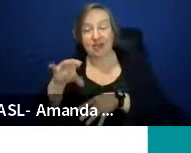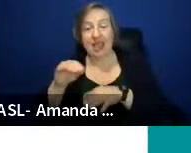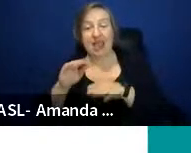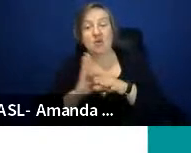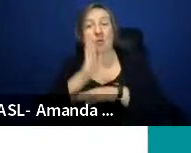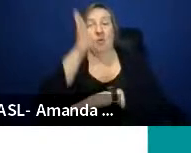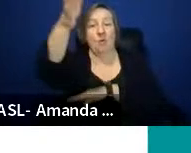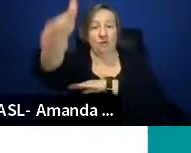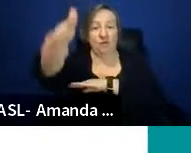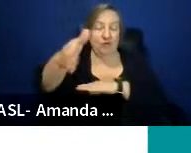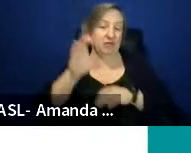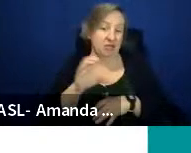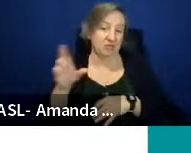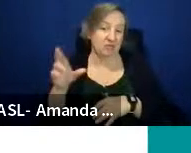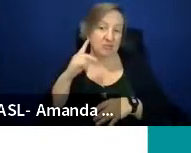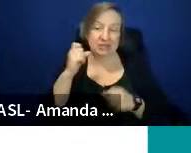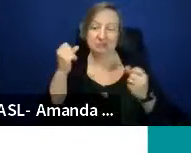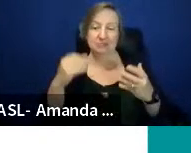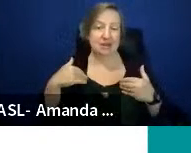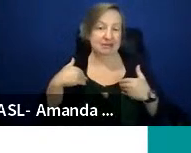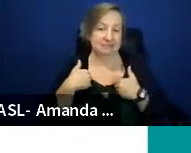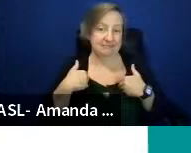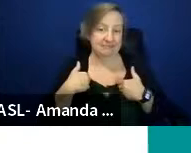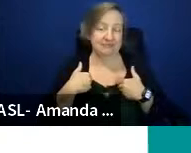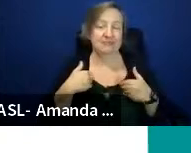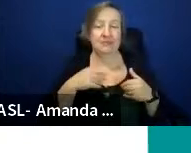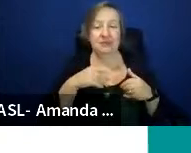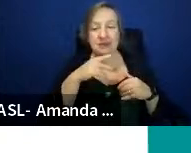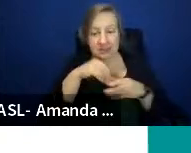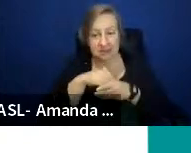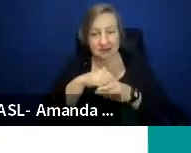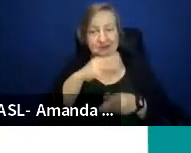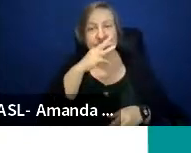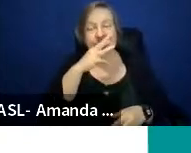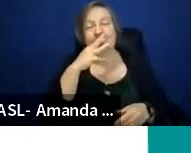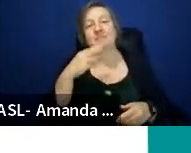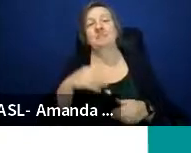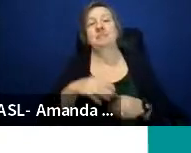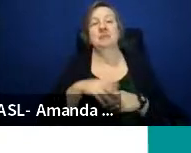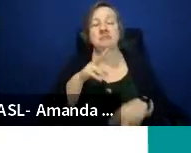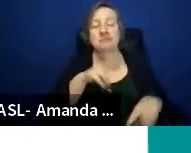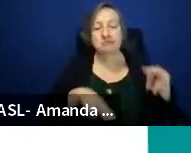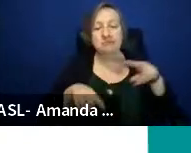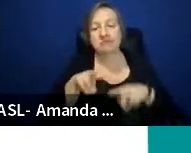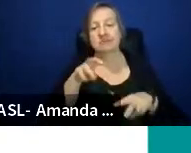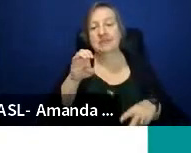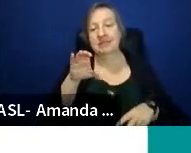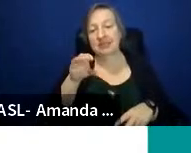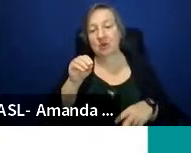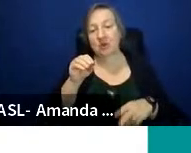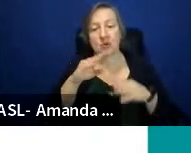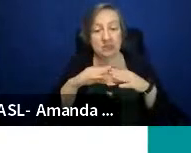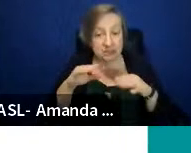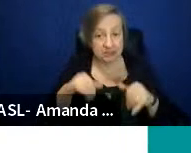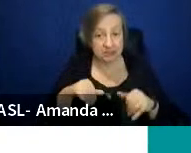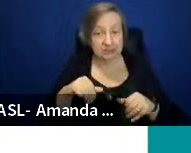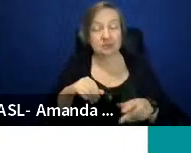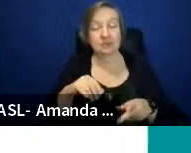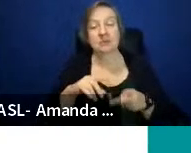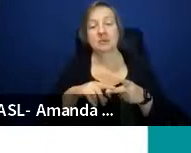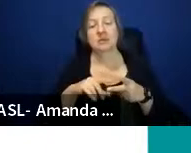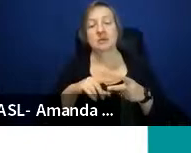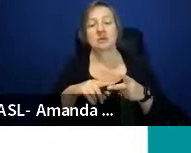resources. And the program will be looking at minimizing impacts to ecosystems. And in addition